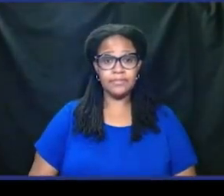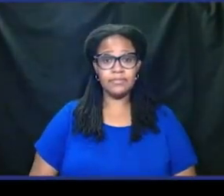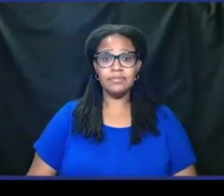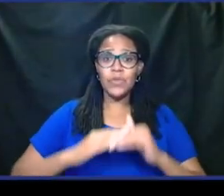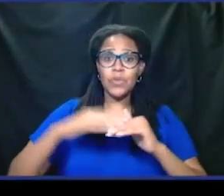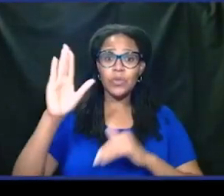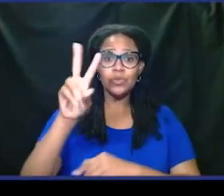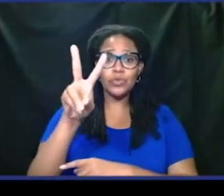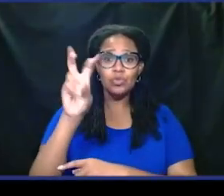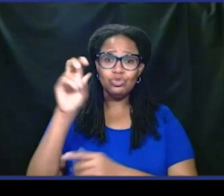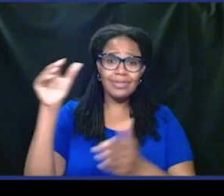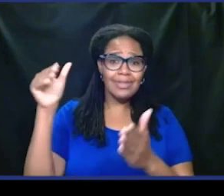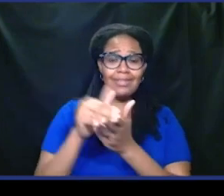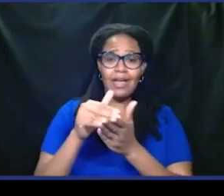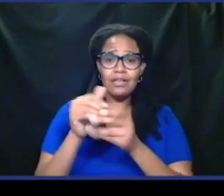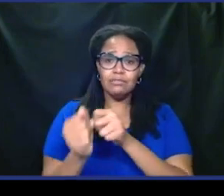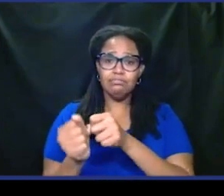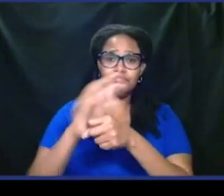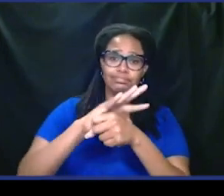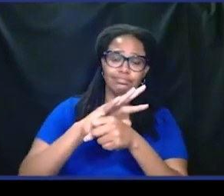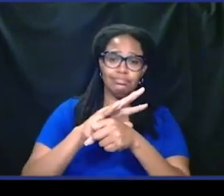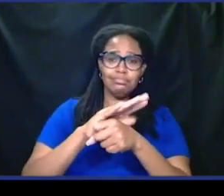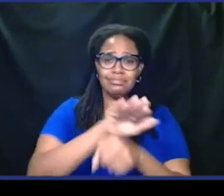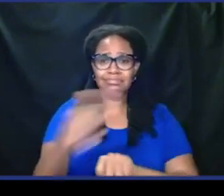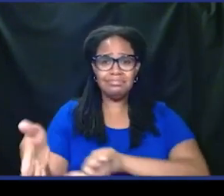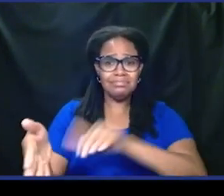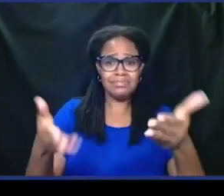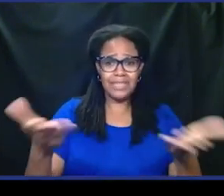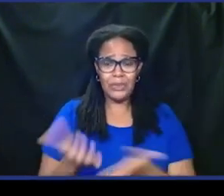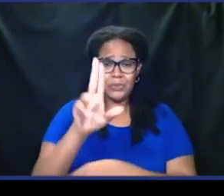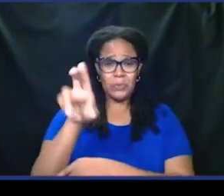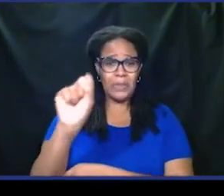More than 200,000 COVID-19 deaths in the U.S.